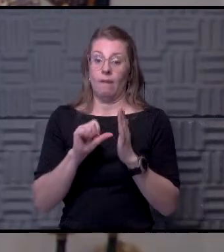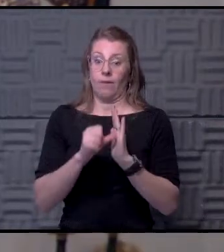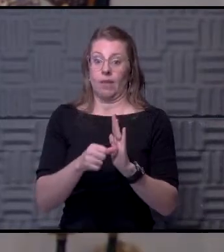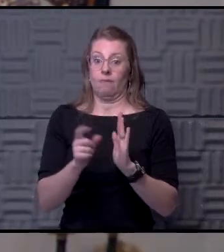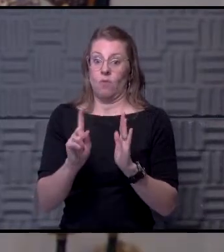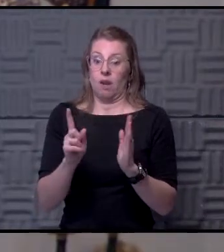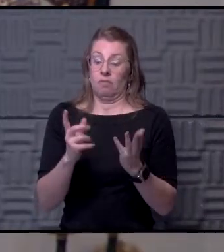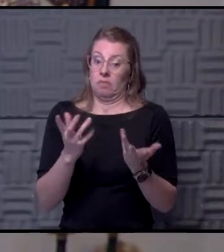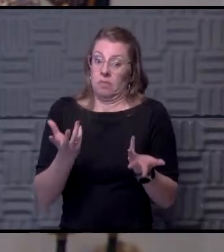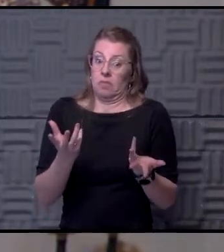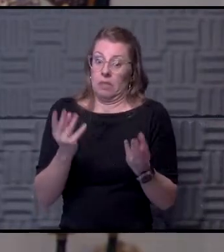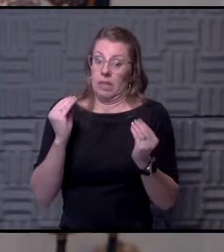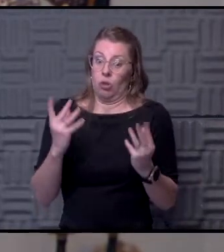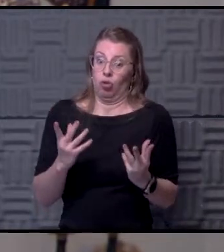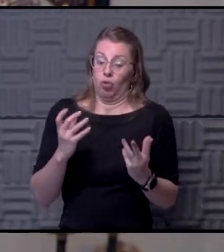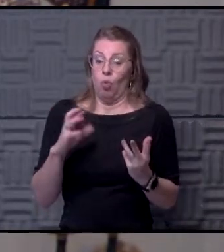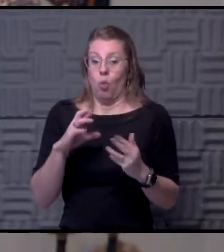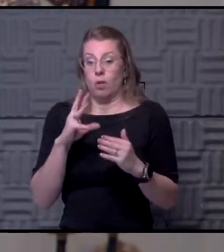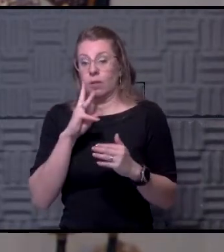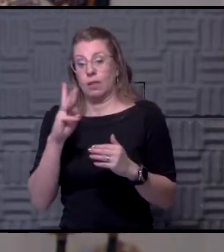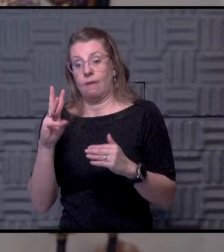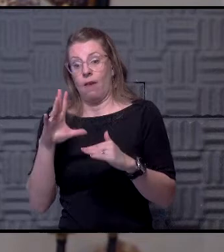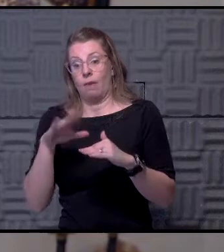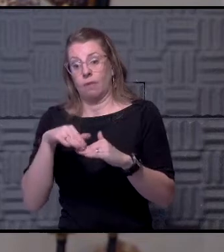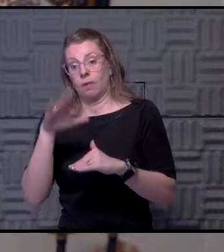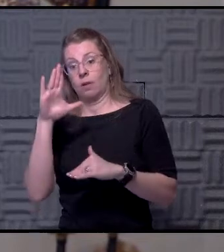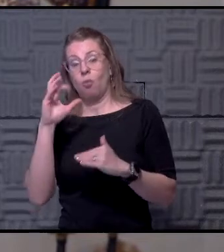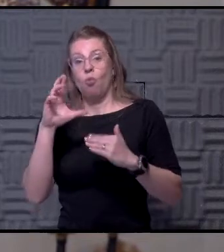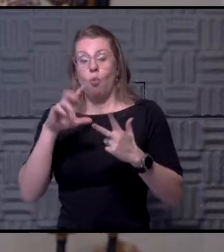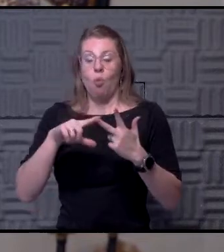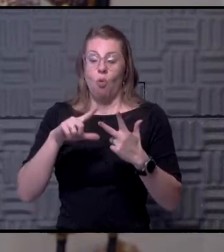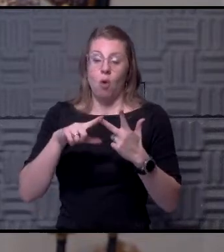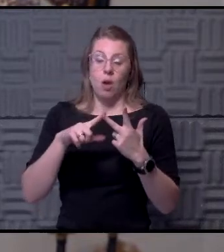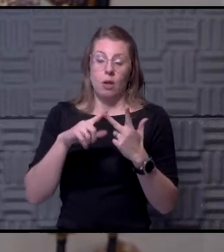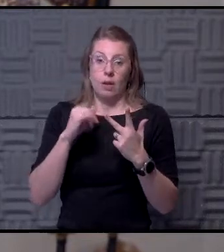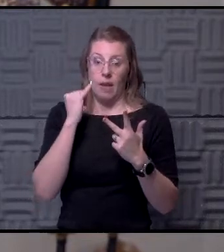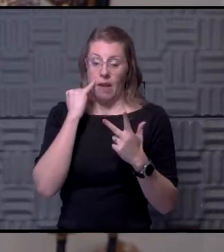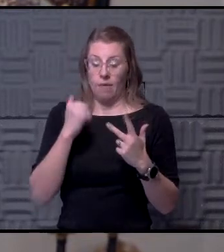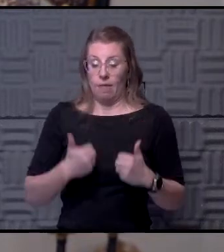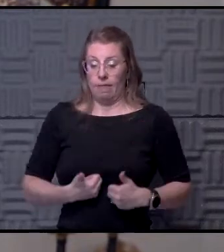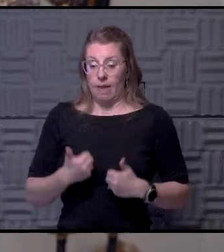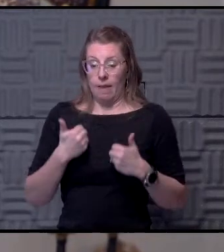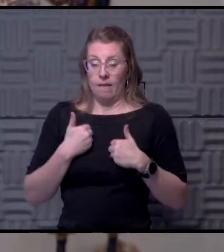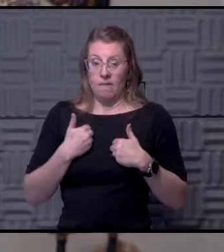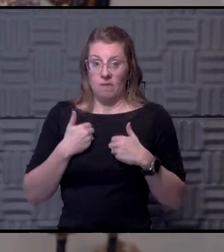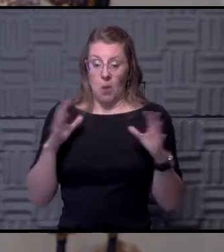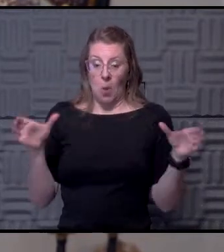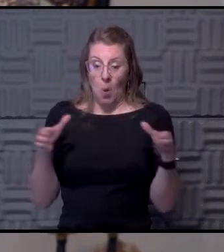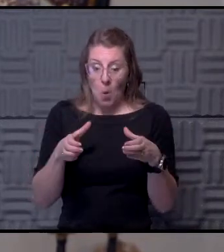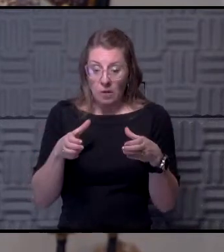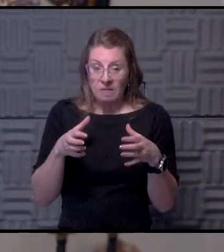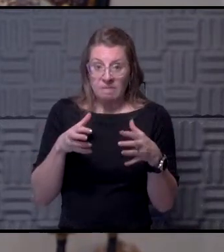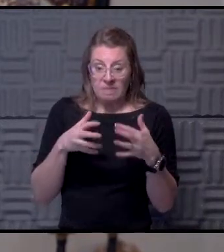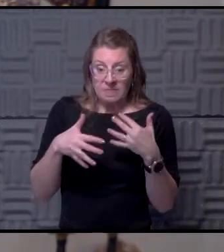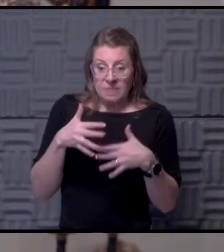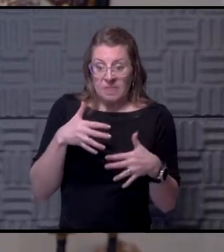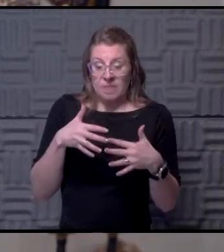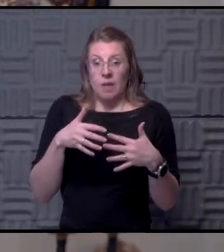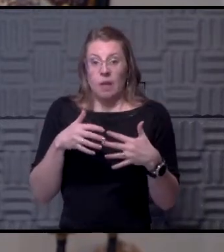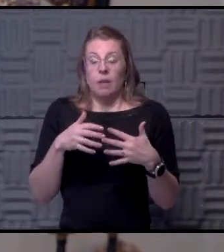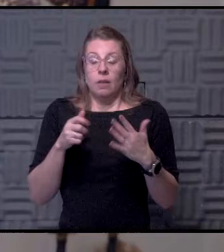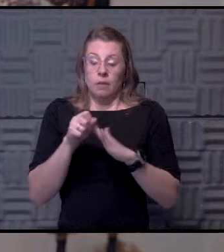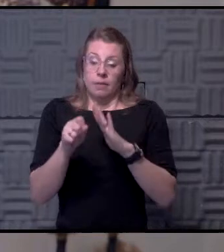If you want to do it on teachers or 65-year-olds or congregate living situations. So the counties do have a certain amount of